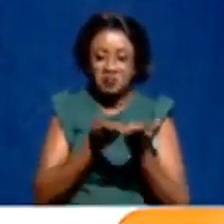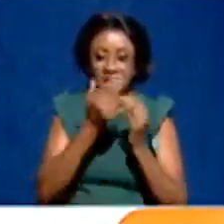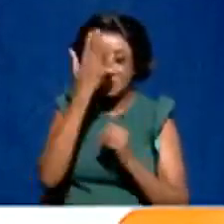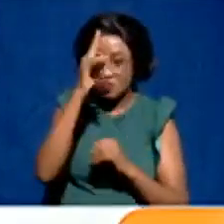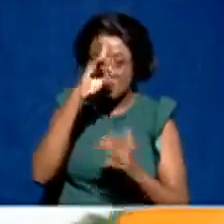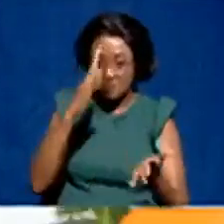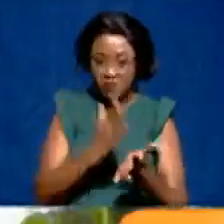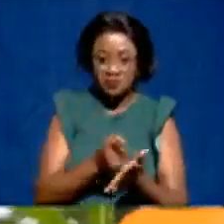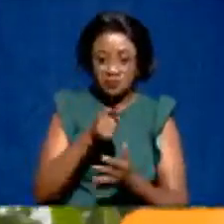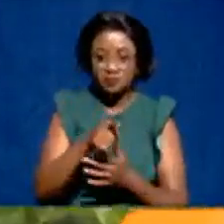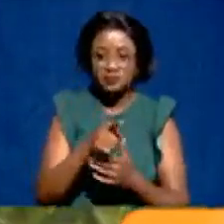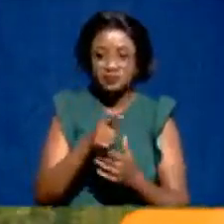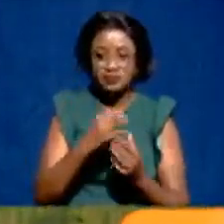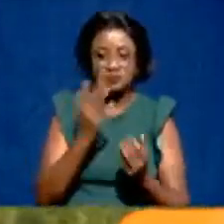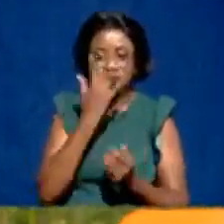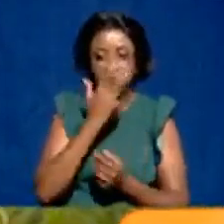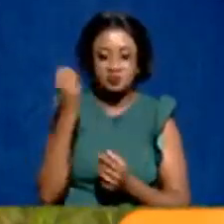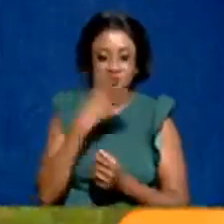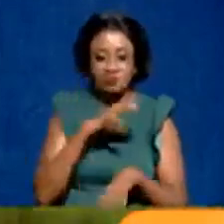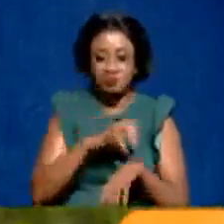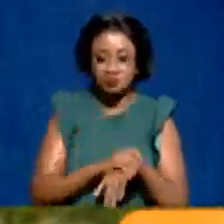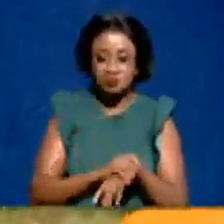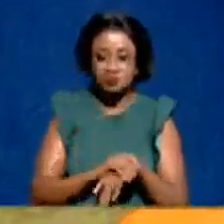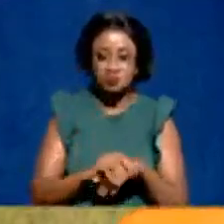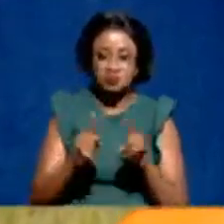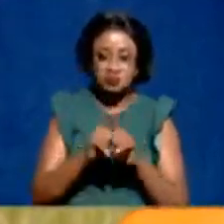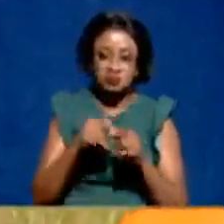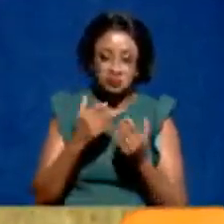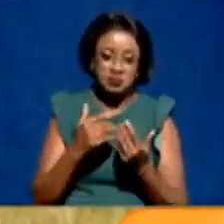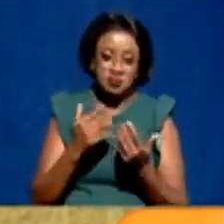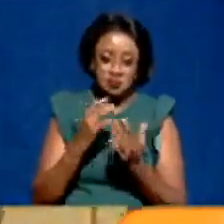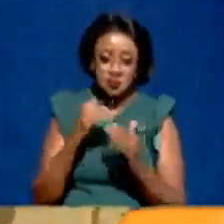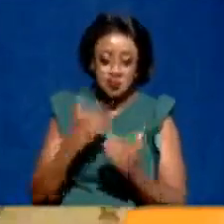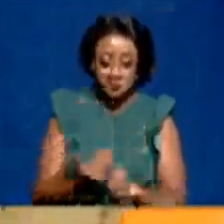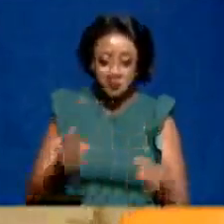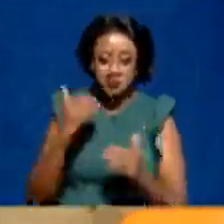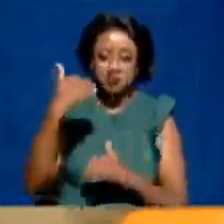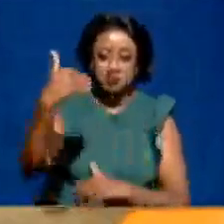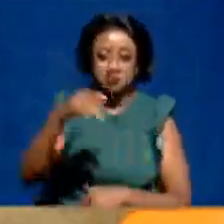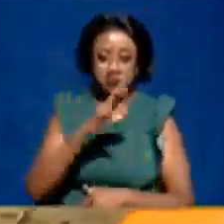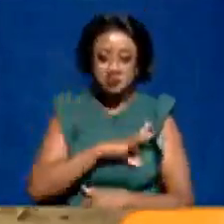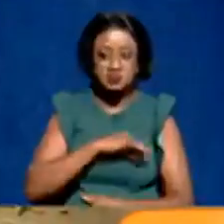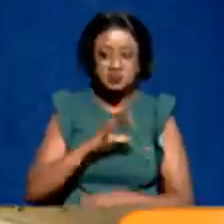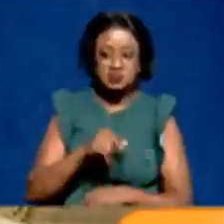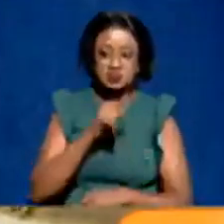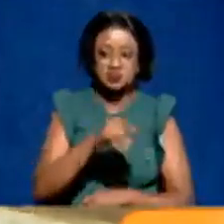can bring their own Garden of Eden and have something to pass on to their future generations.